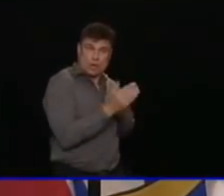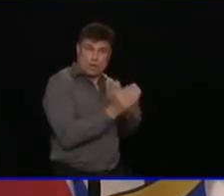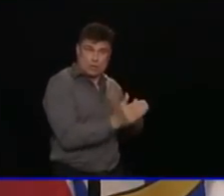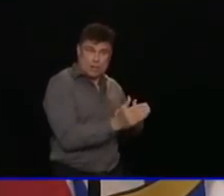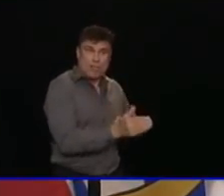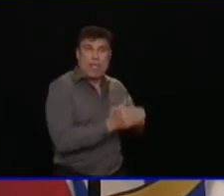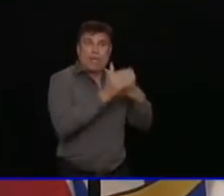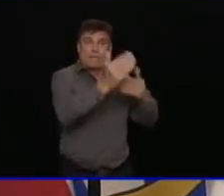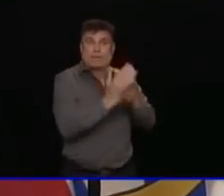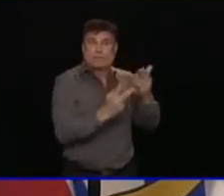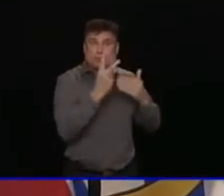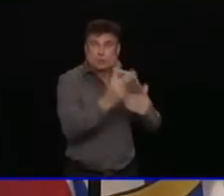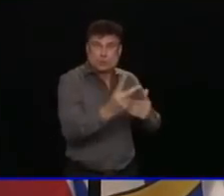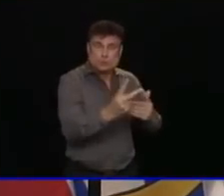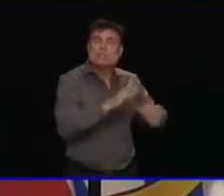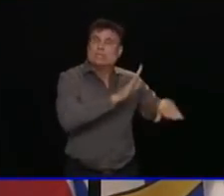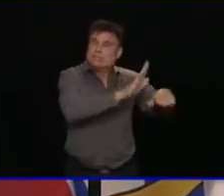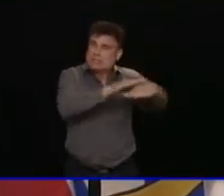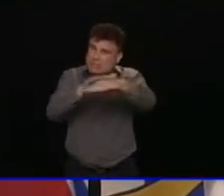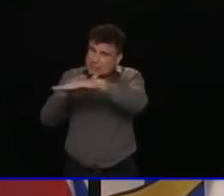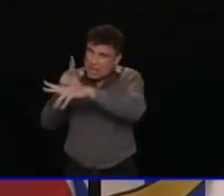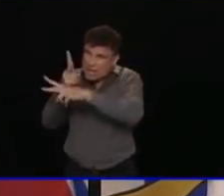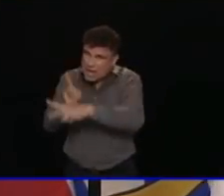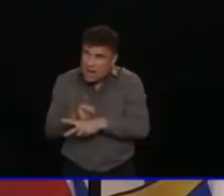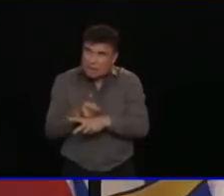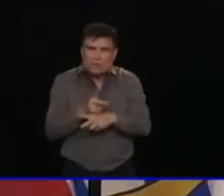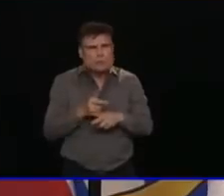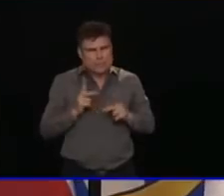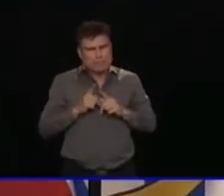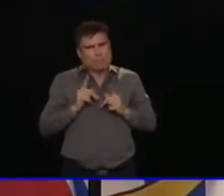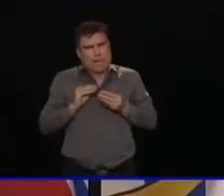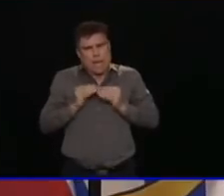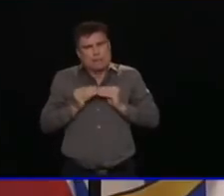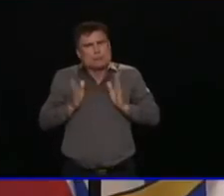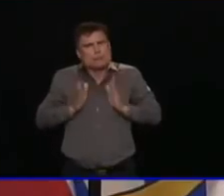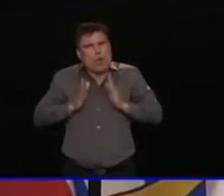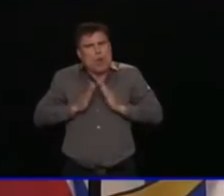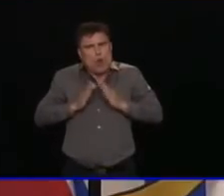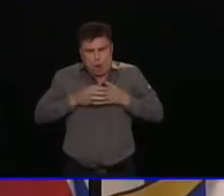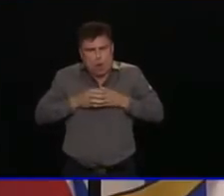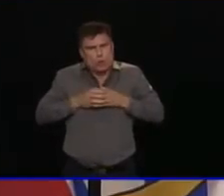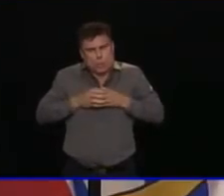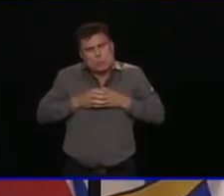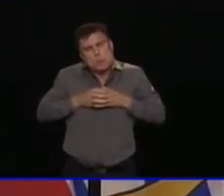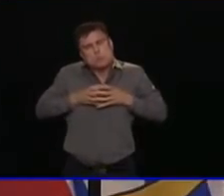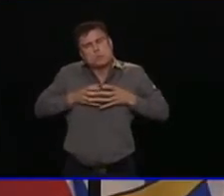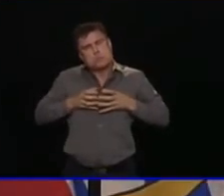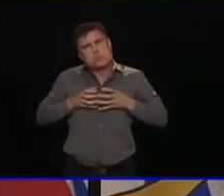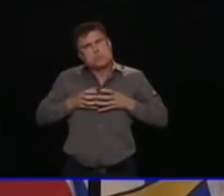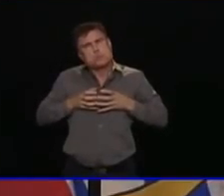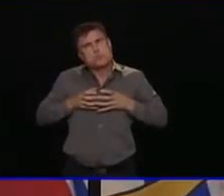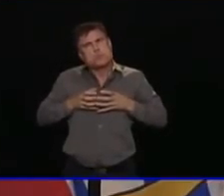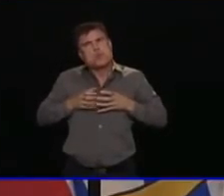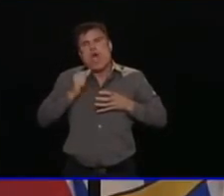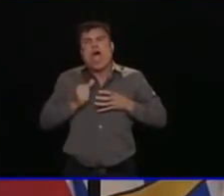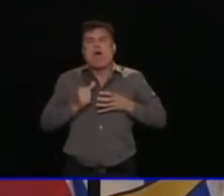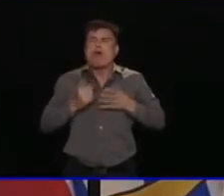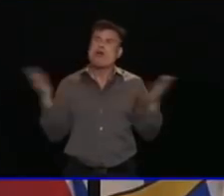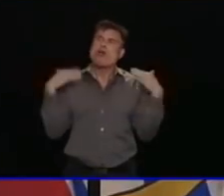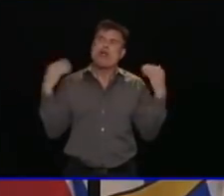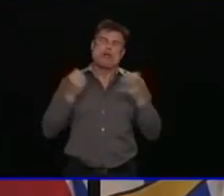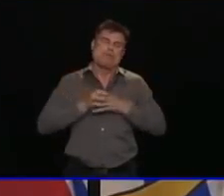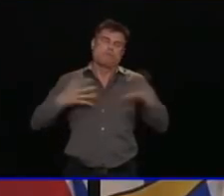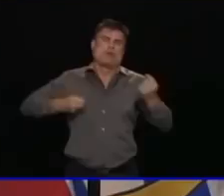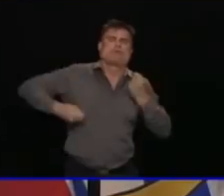I have people in my family who are going through cancer treatment, or if I have people in my family who are elderly or have some